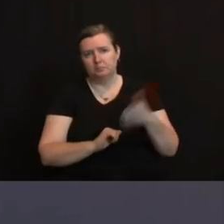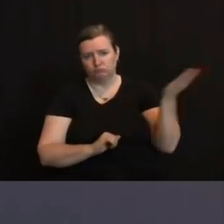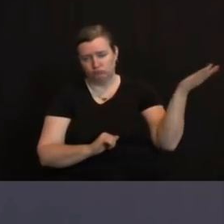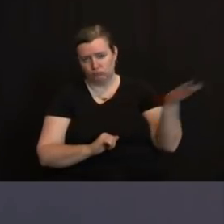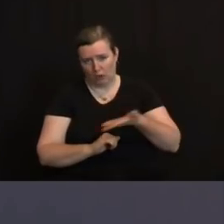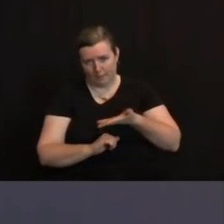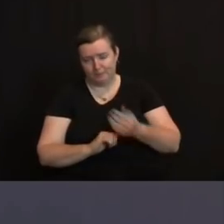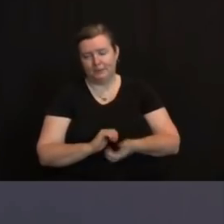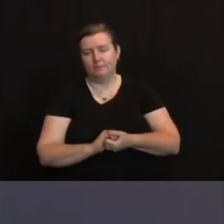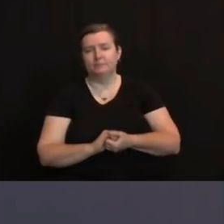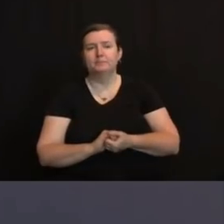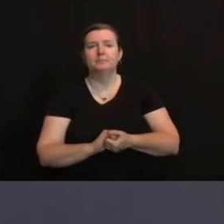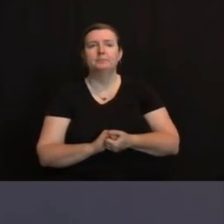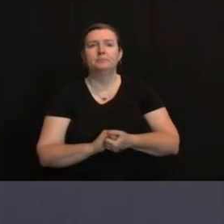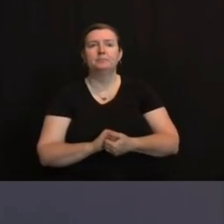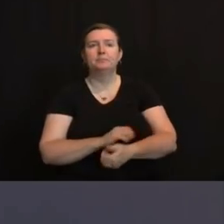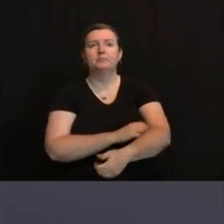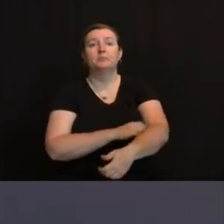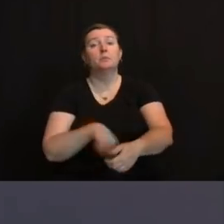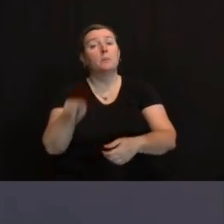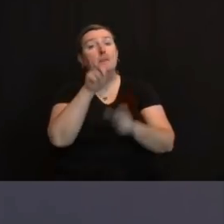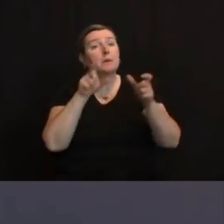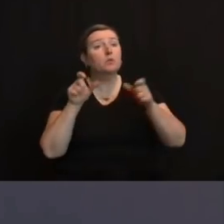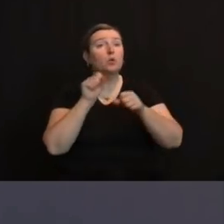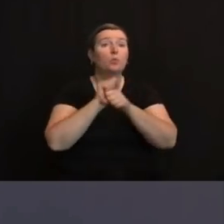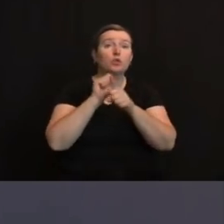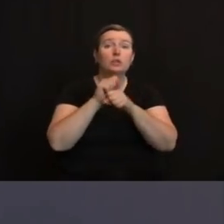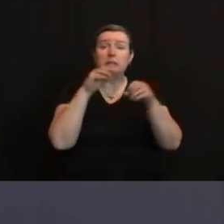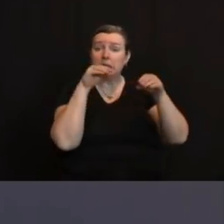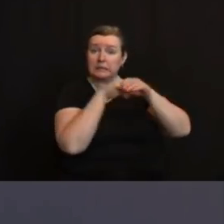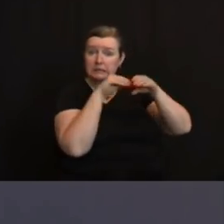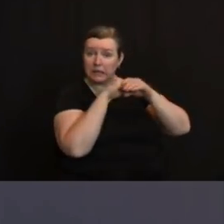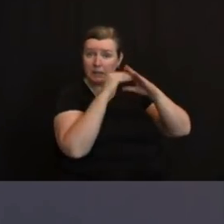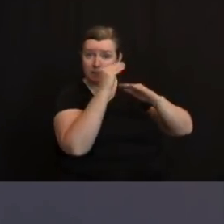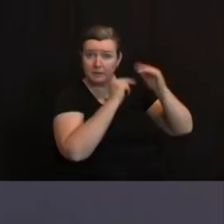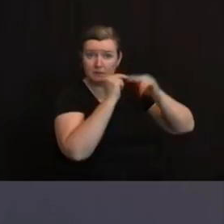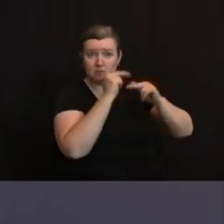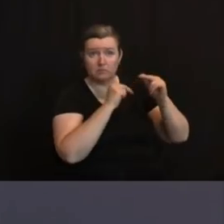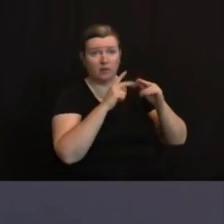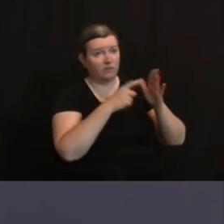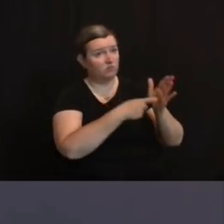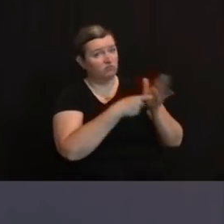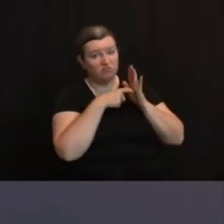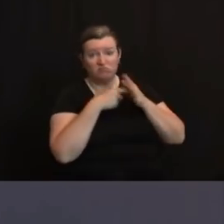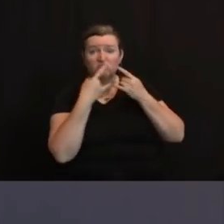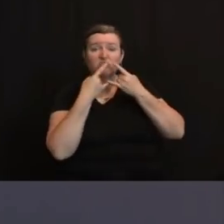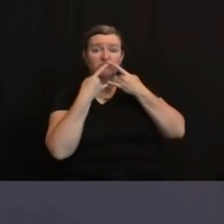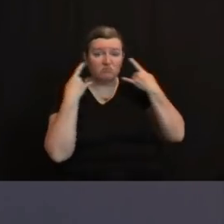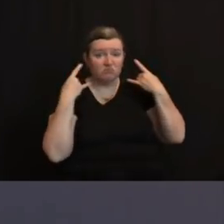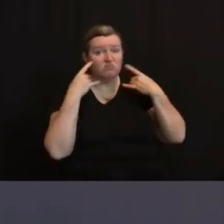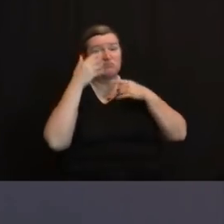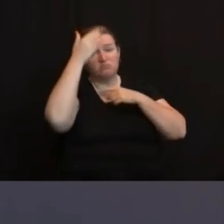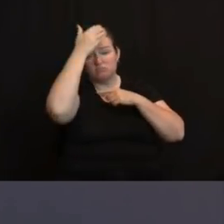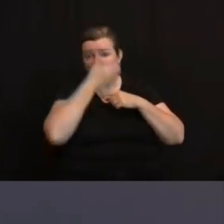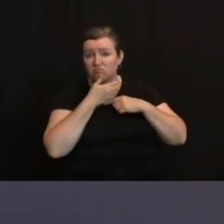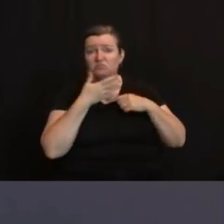On folks who are working indoors, yes, you got to wear a face covering.